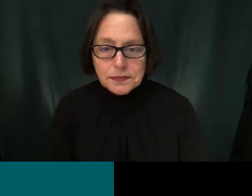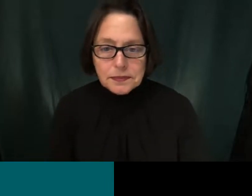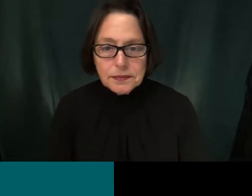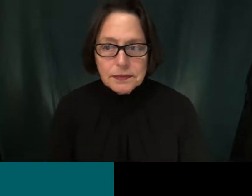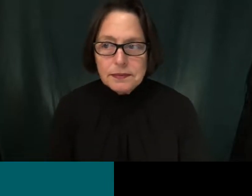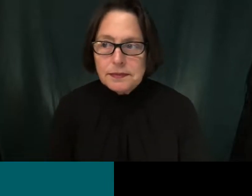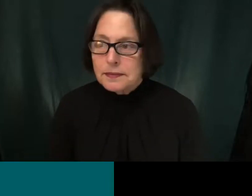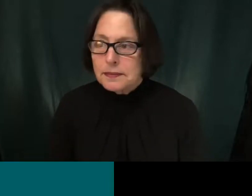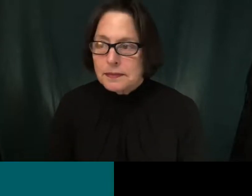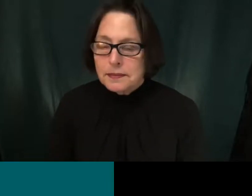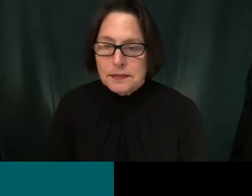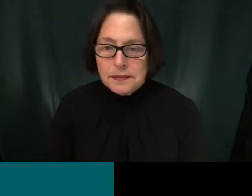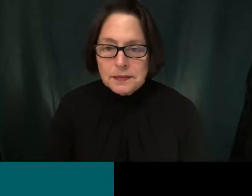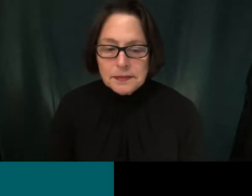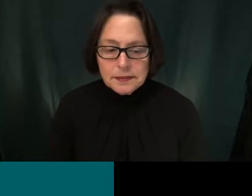asking.